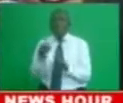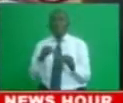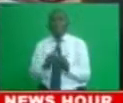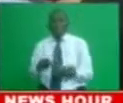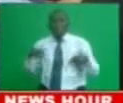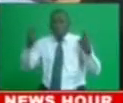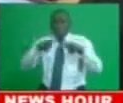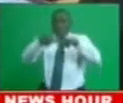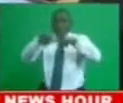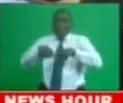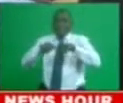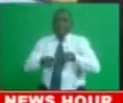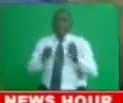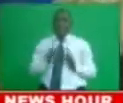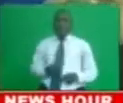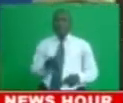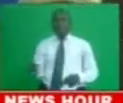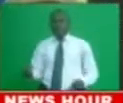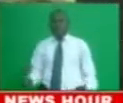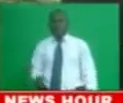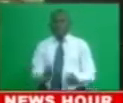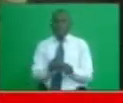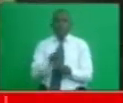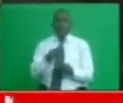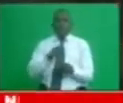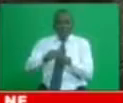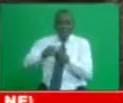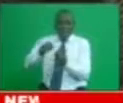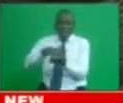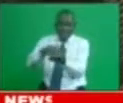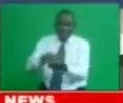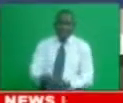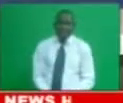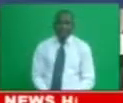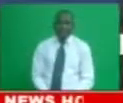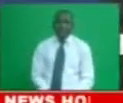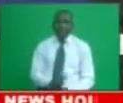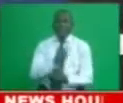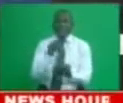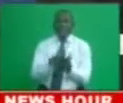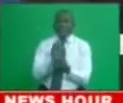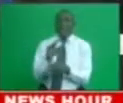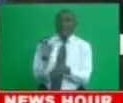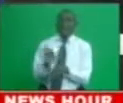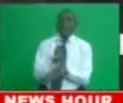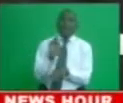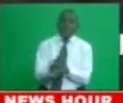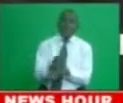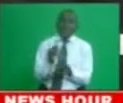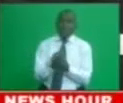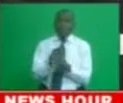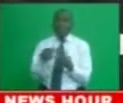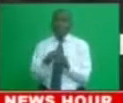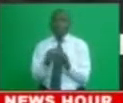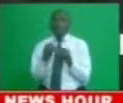organization depends on the human resource and the regular training they undergo. This is the function that grows